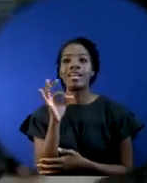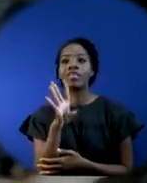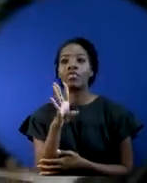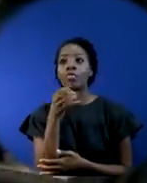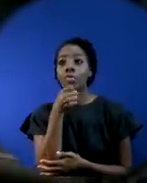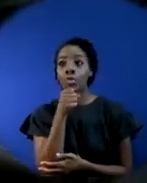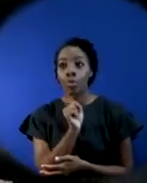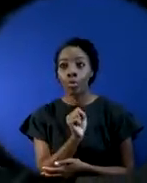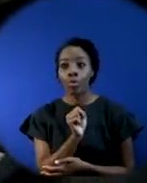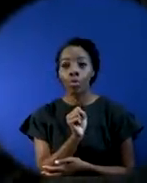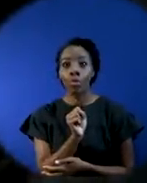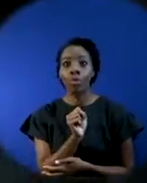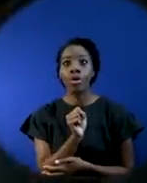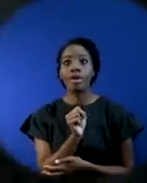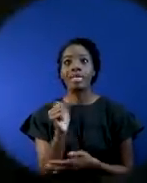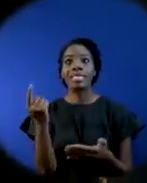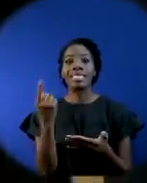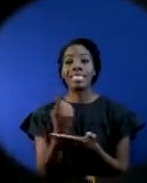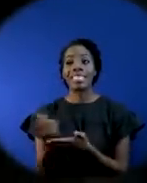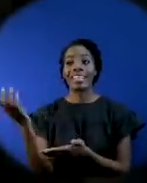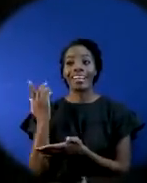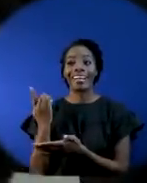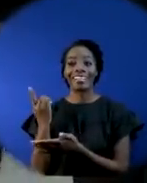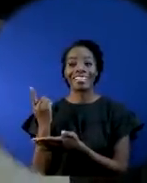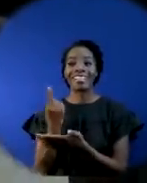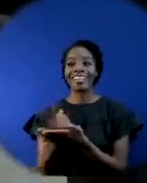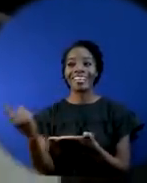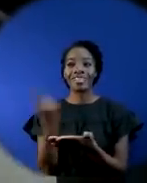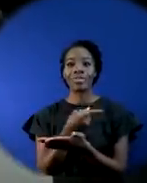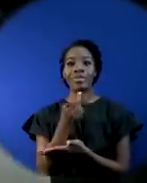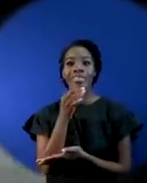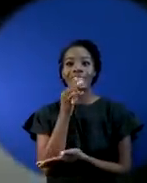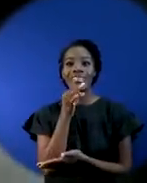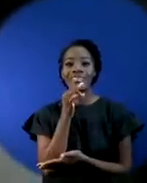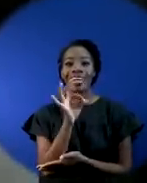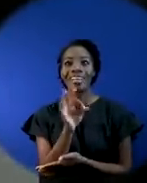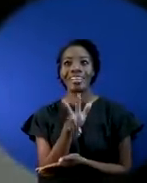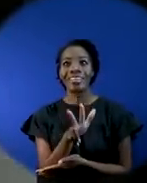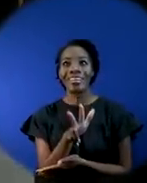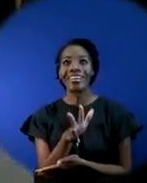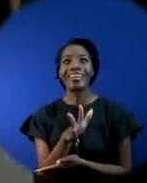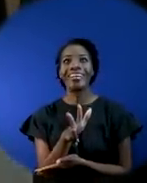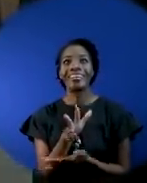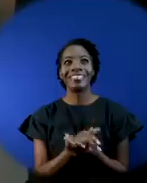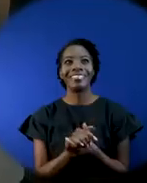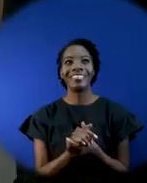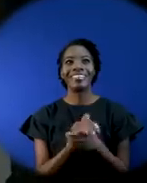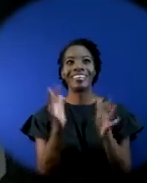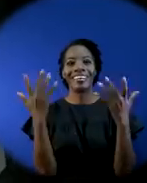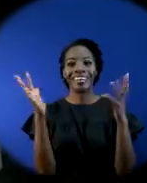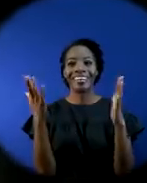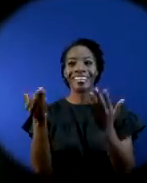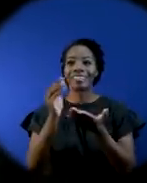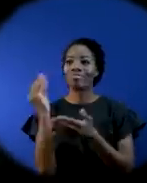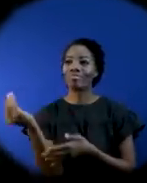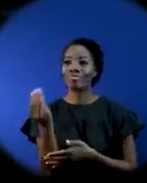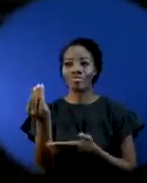was 93 last Sunday, and he's 94 this week. Lord have mercy. Look at that. I love it. Looking real